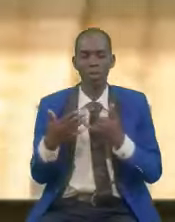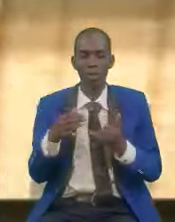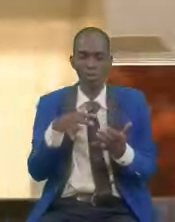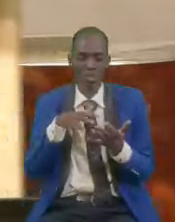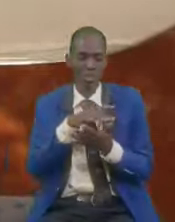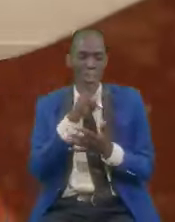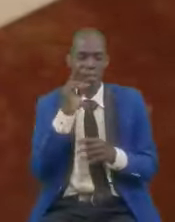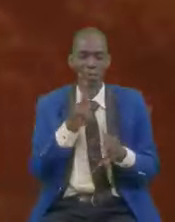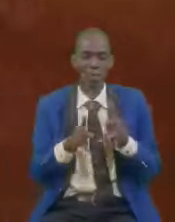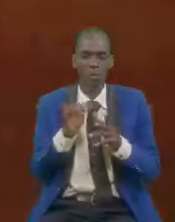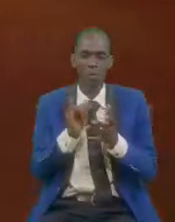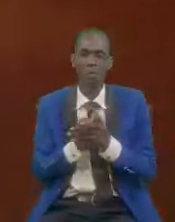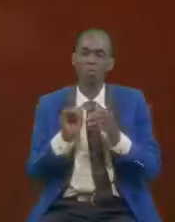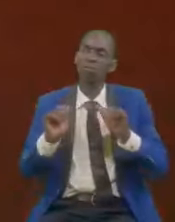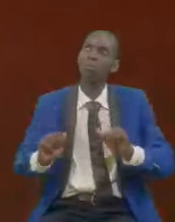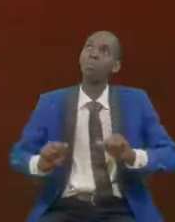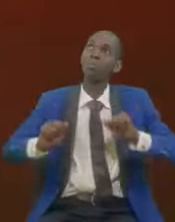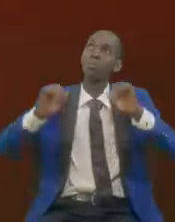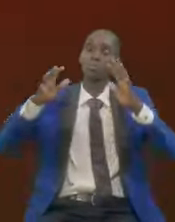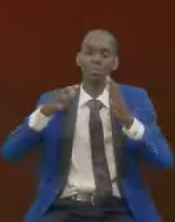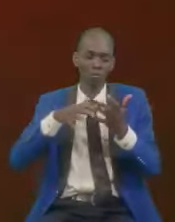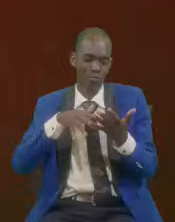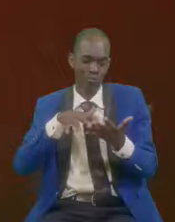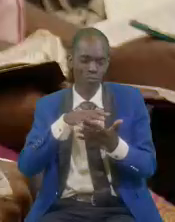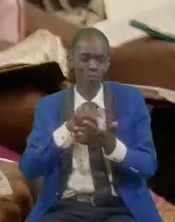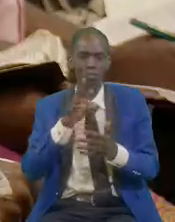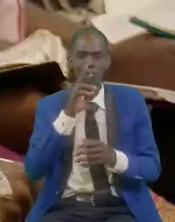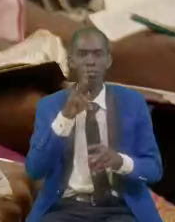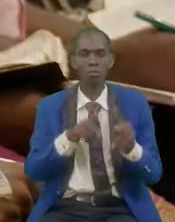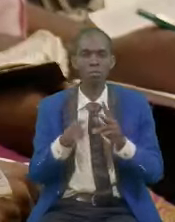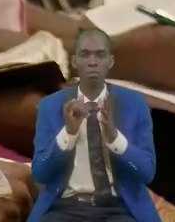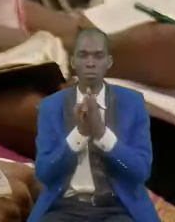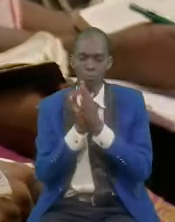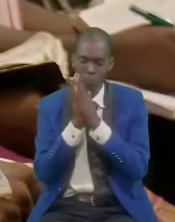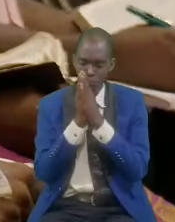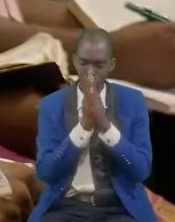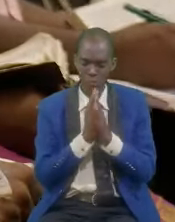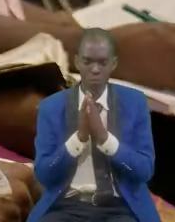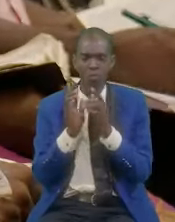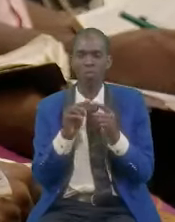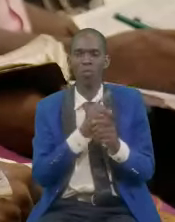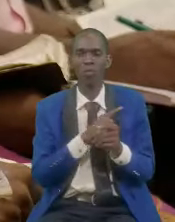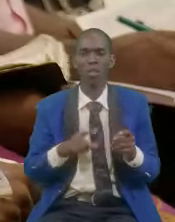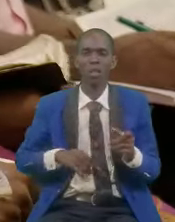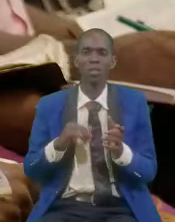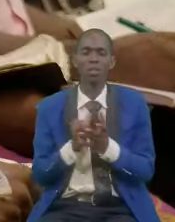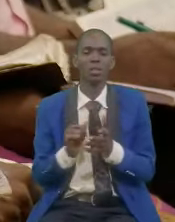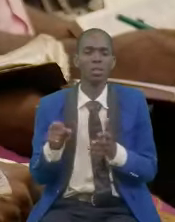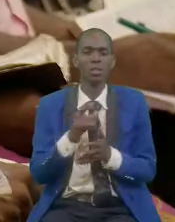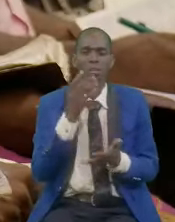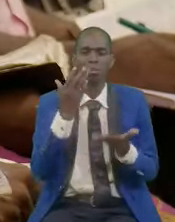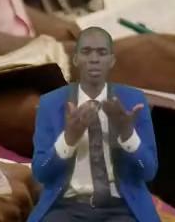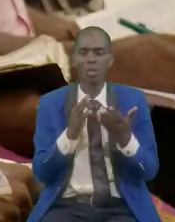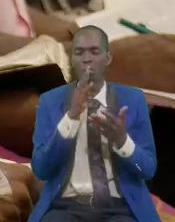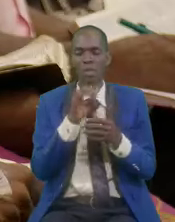consecrate. Those are the people that pray unto the Lord that they may be sanctified as other members